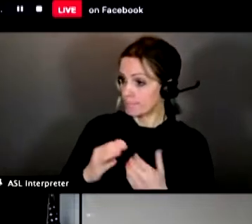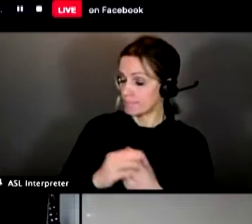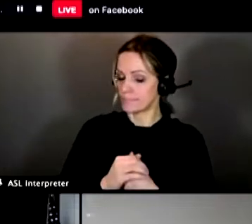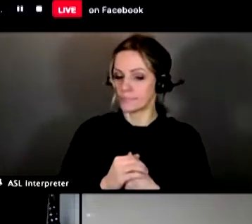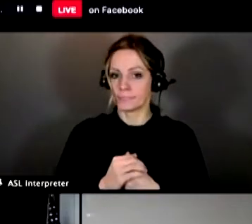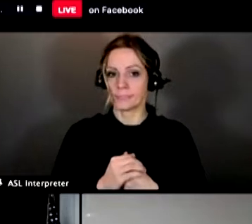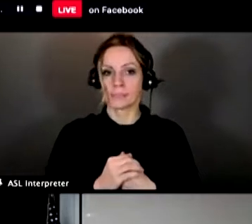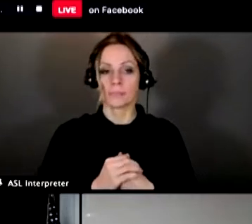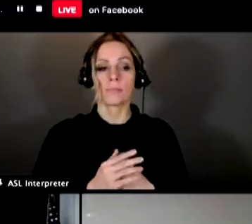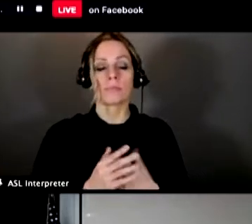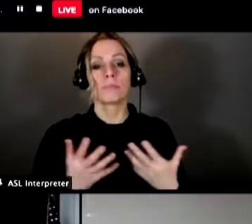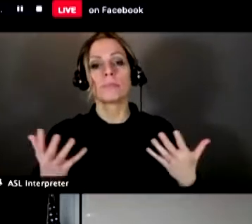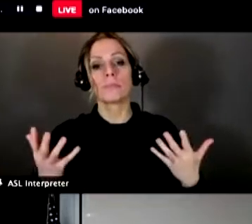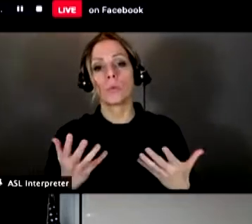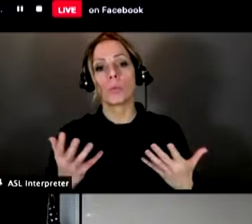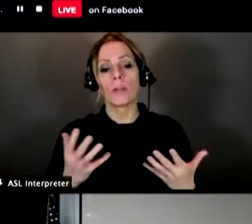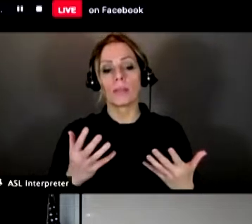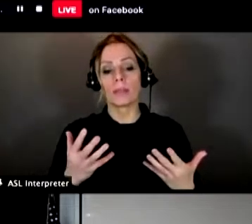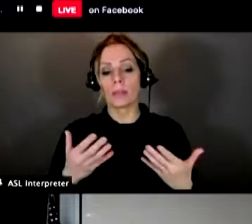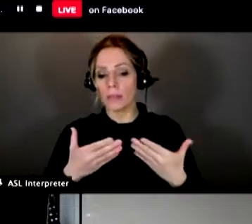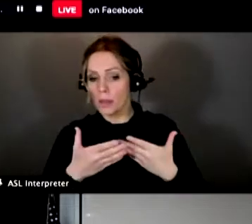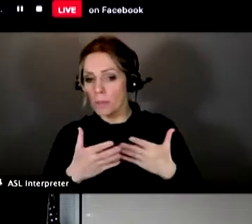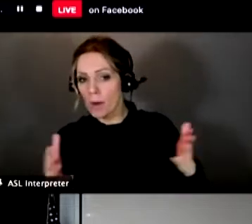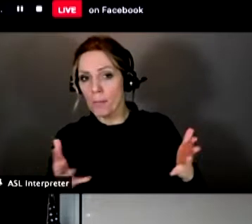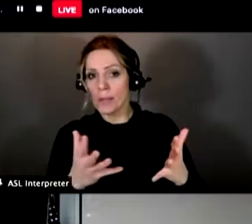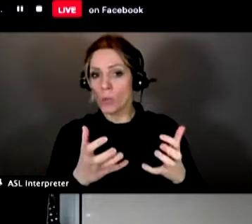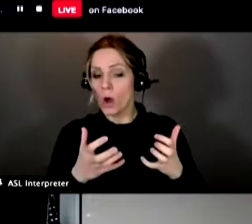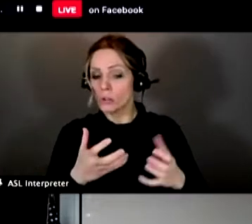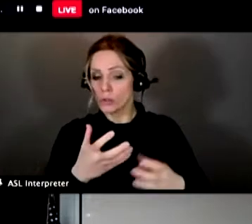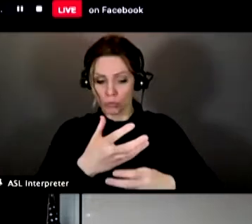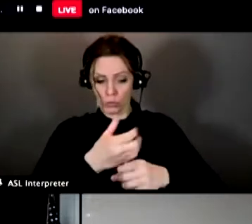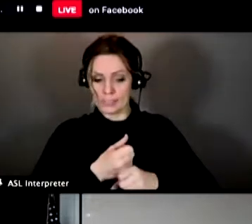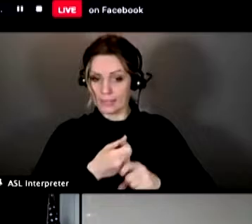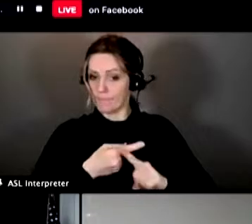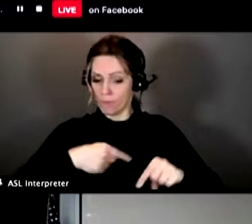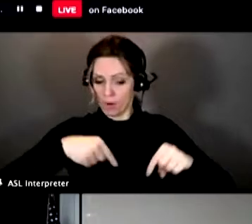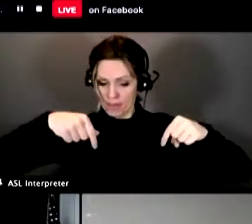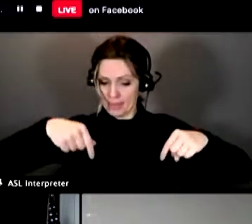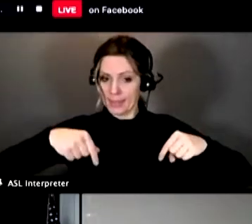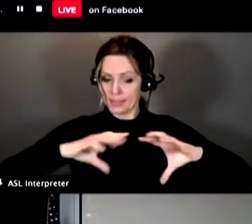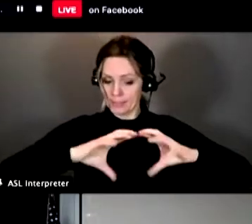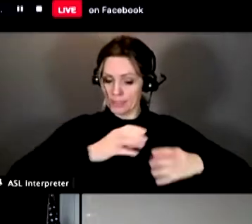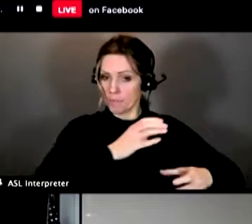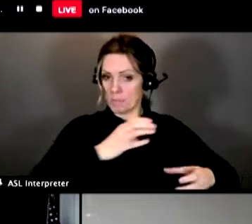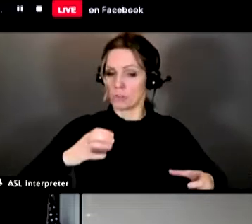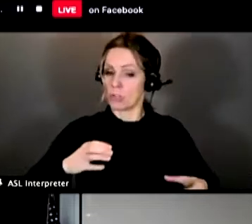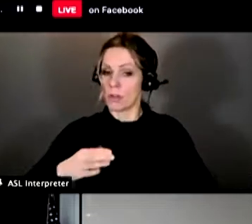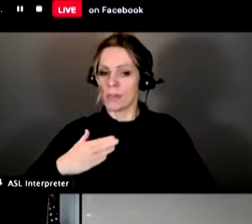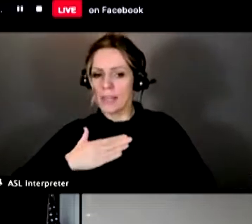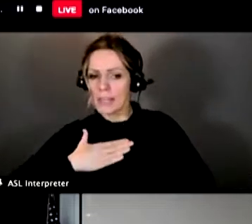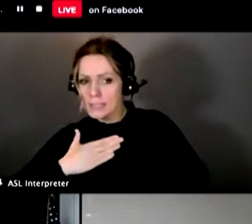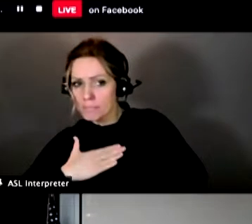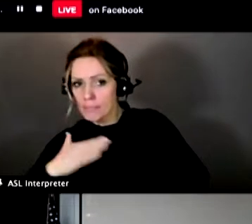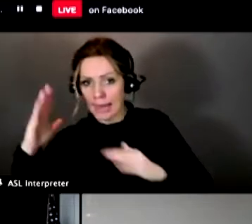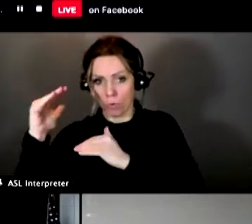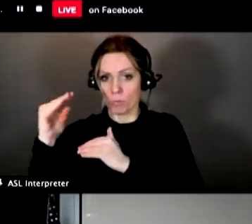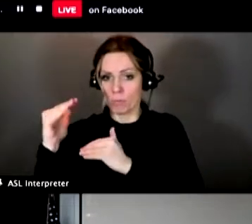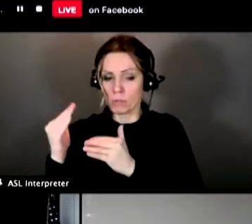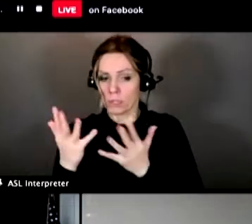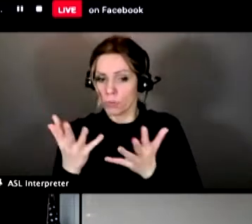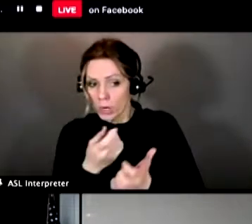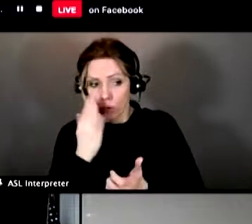to receive from this commission. That's really all I want to know, is what is the public expecting from the